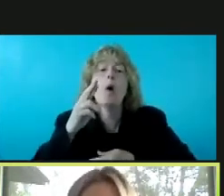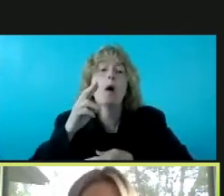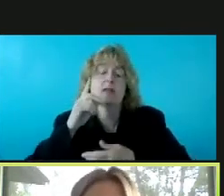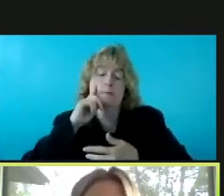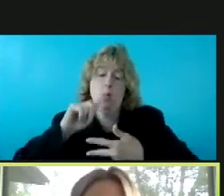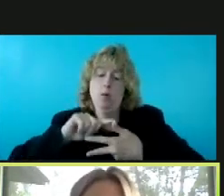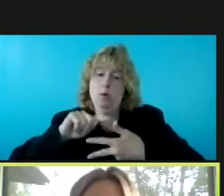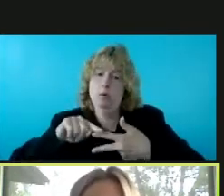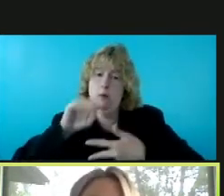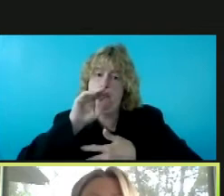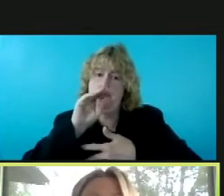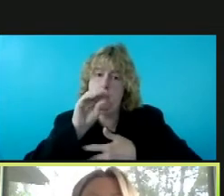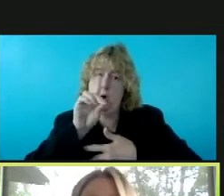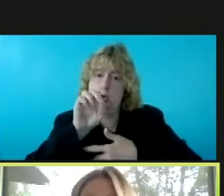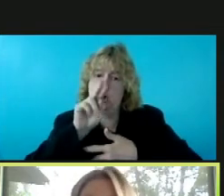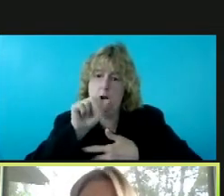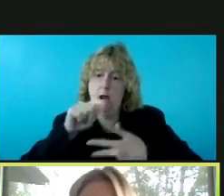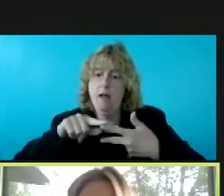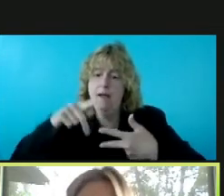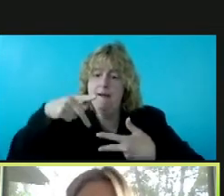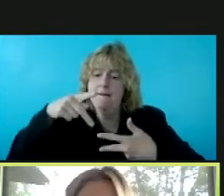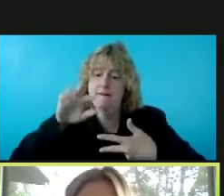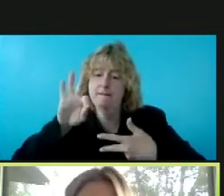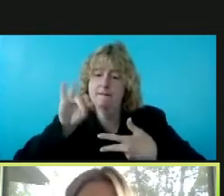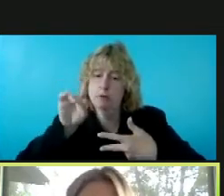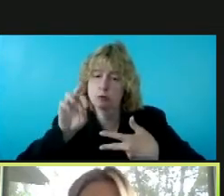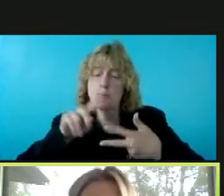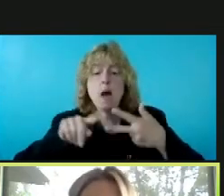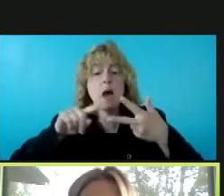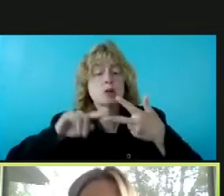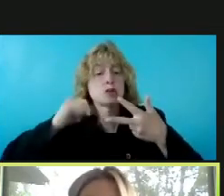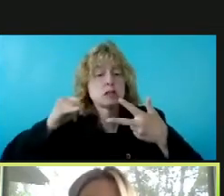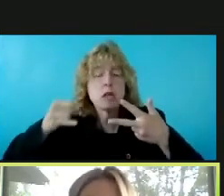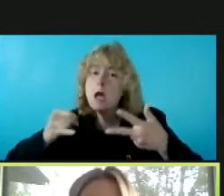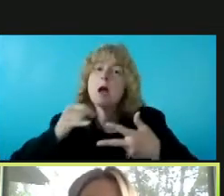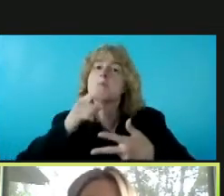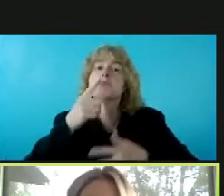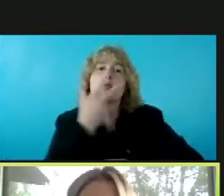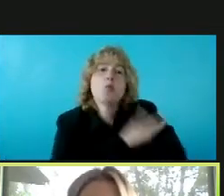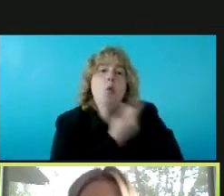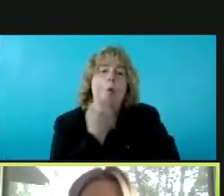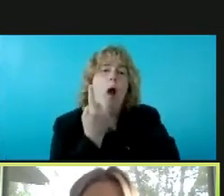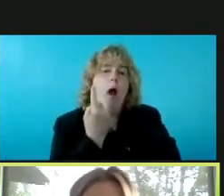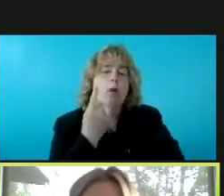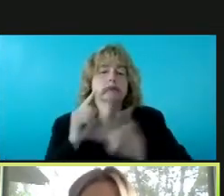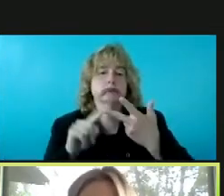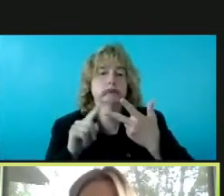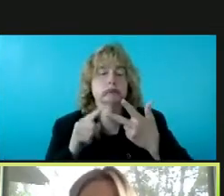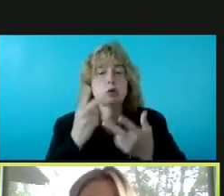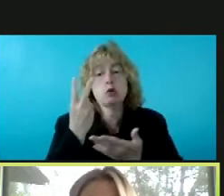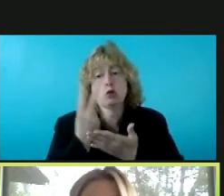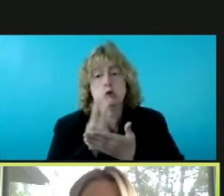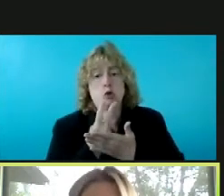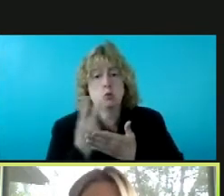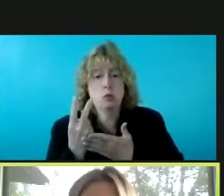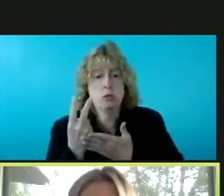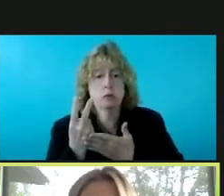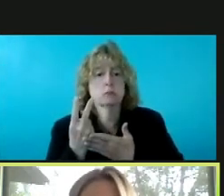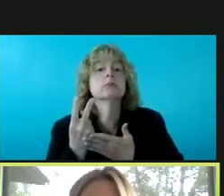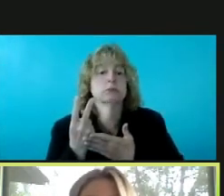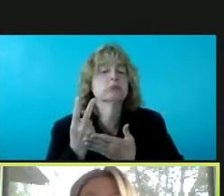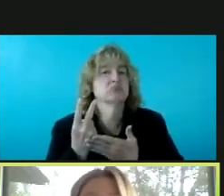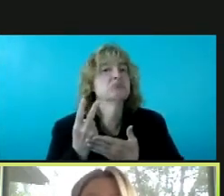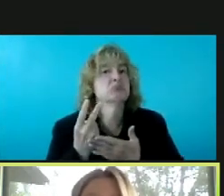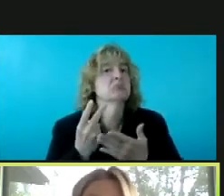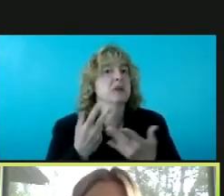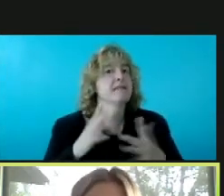Johnson & Johnson vaccine. So that means that you're fully vaccinated. So if you've gone and you've got your 2 vaccines, but it's the day after your second